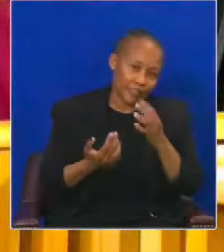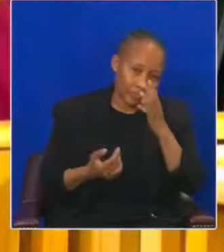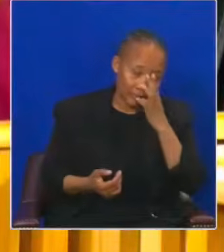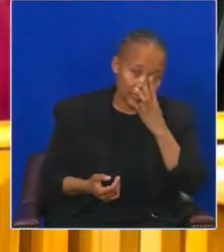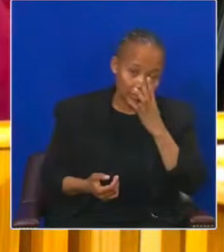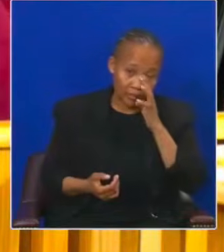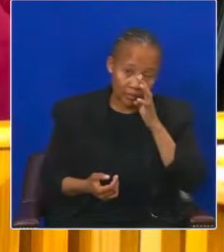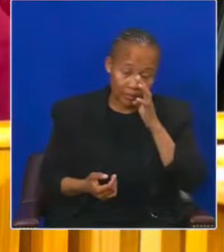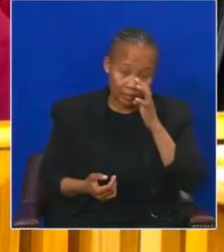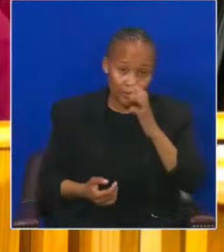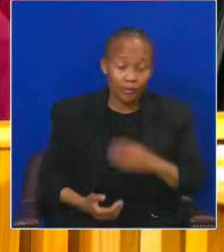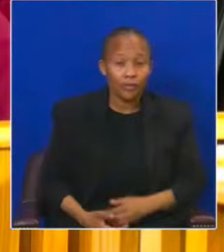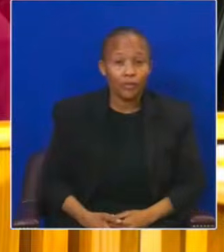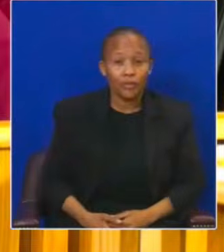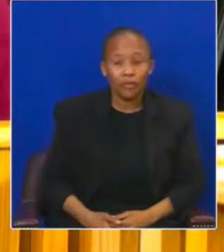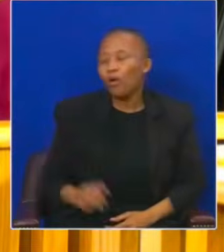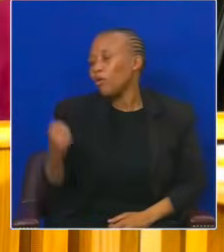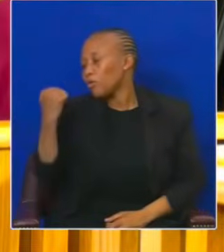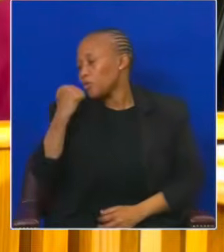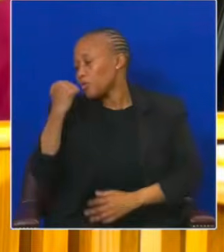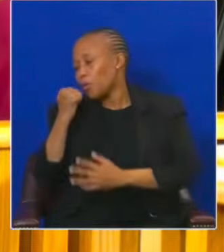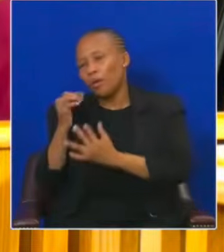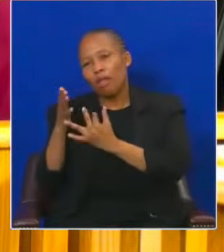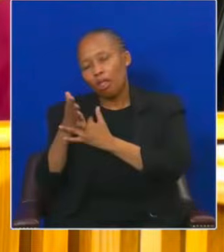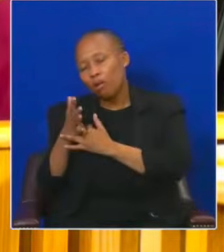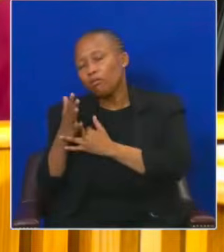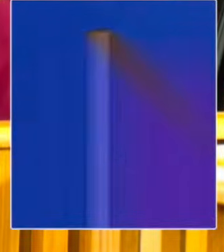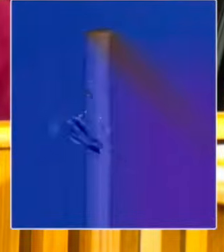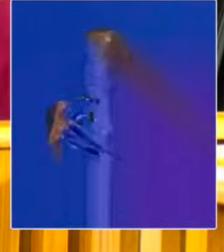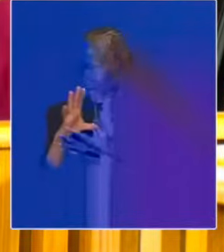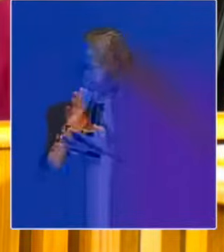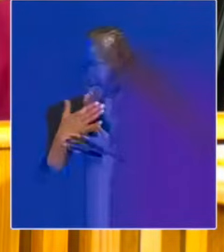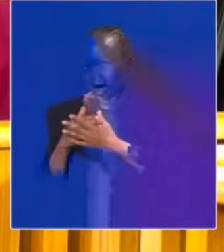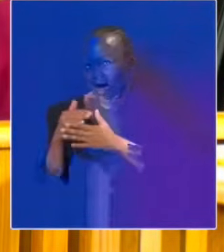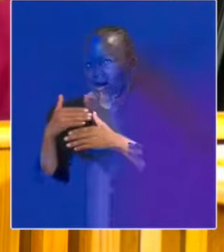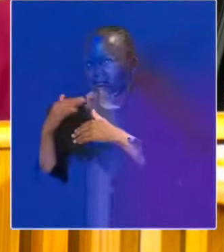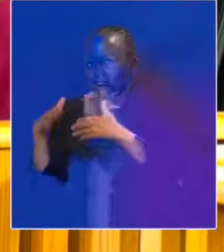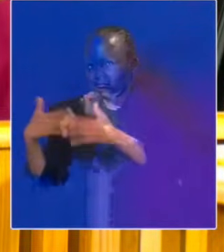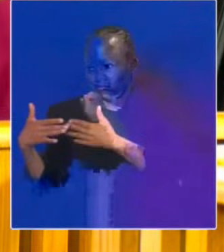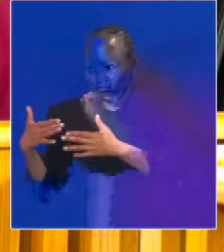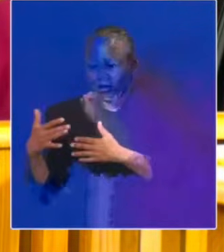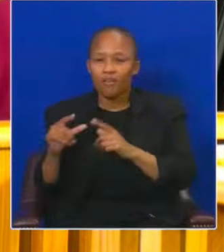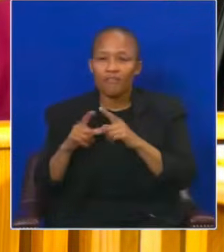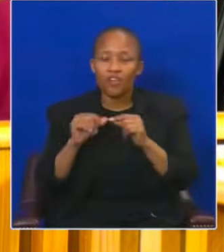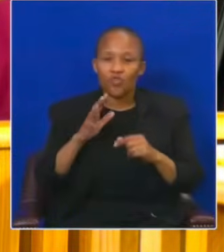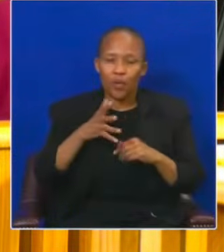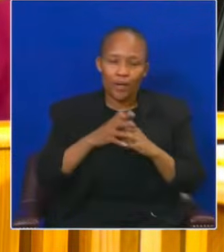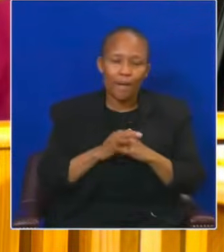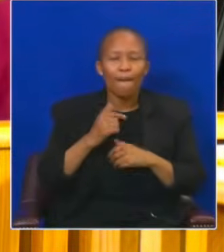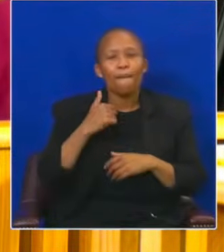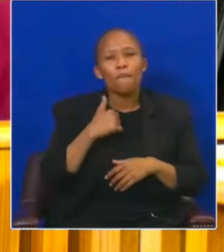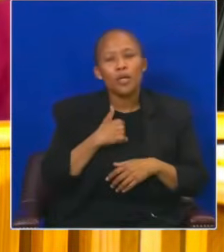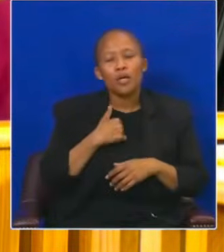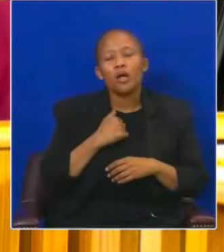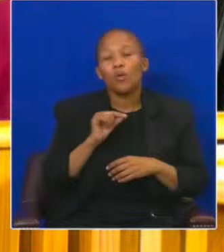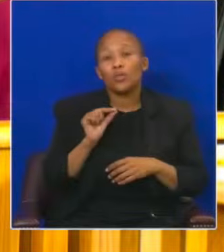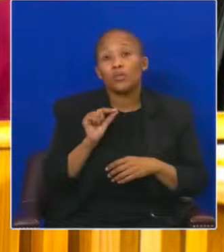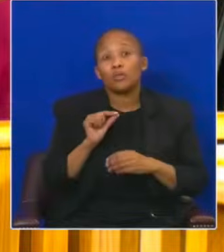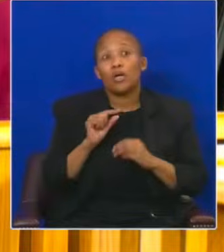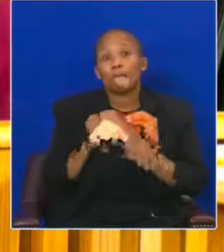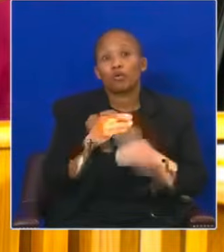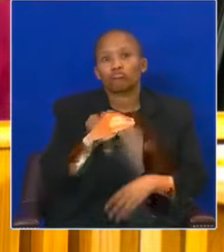up what you wanted to say. No, I was about to say that as